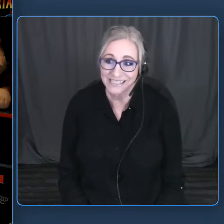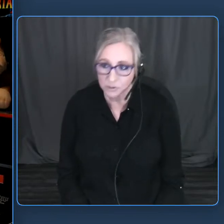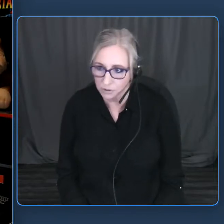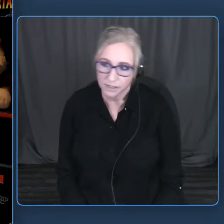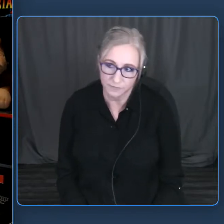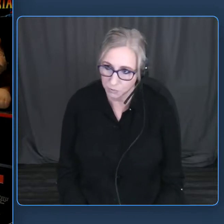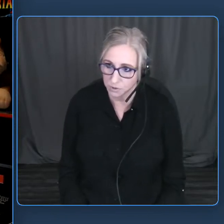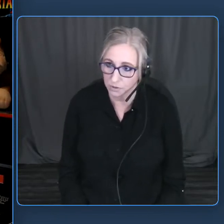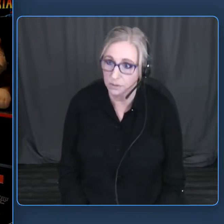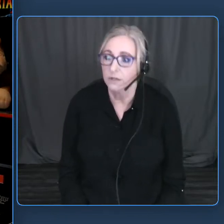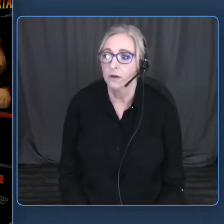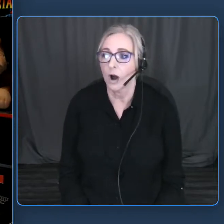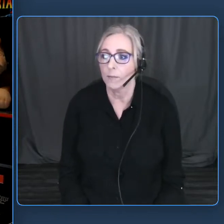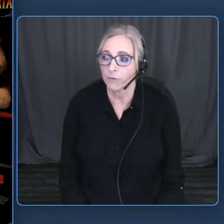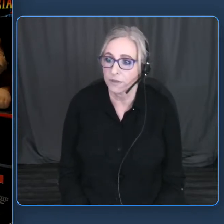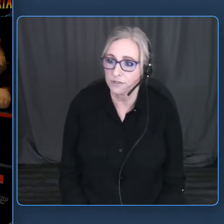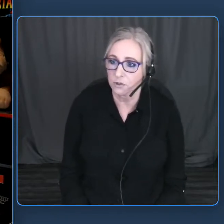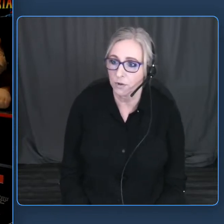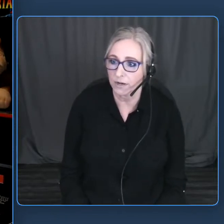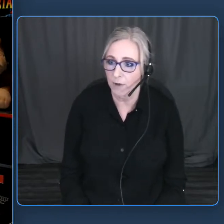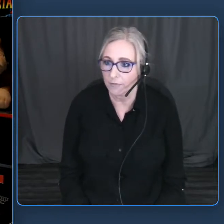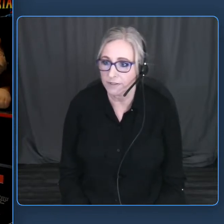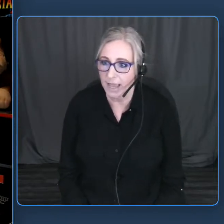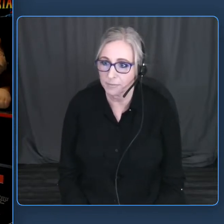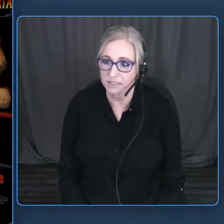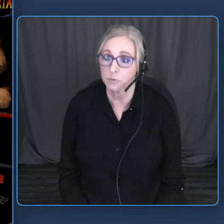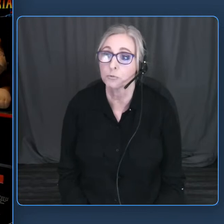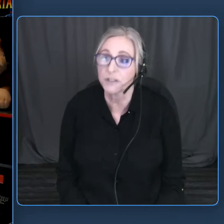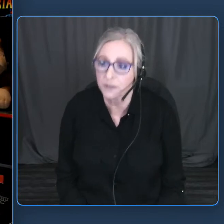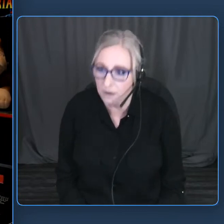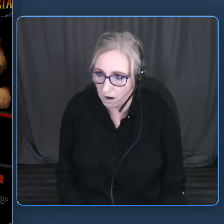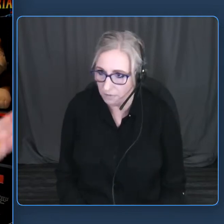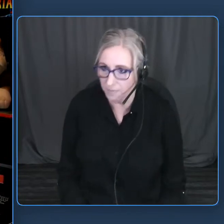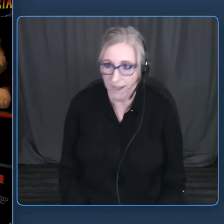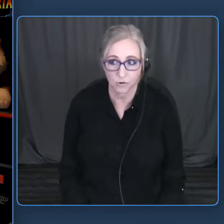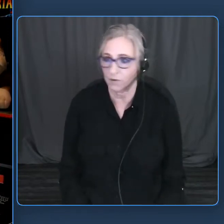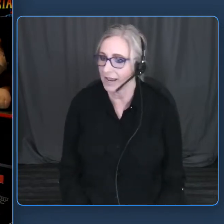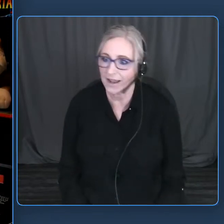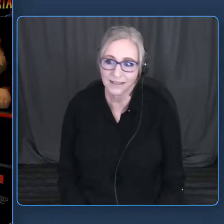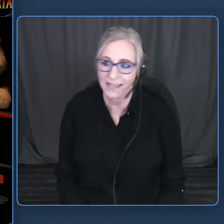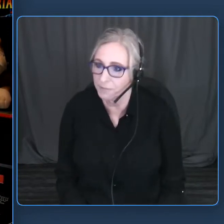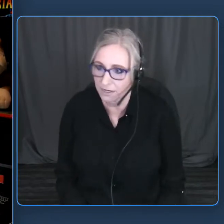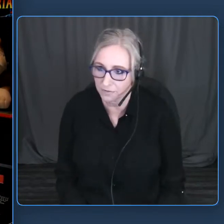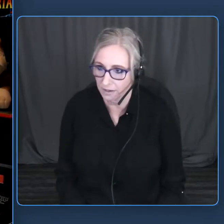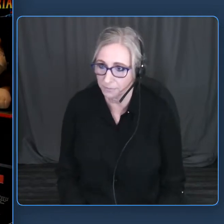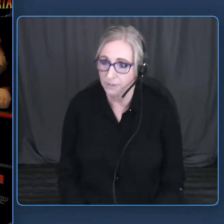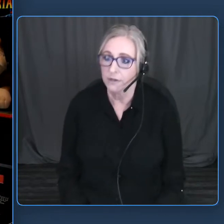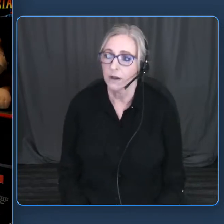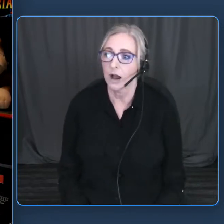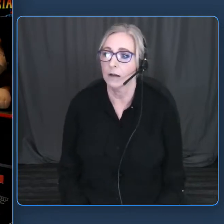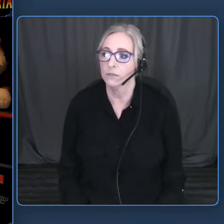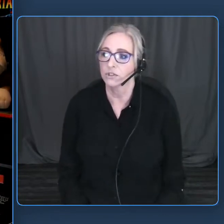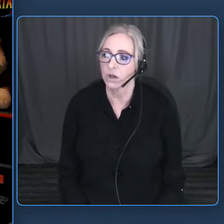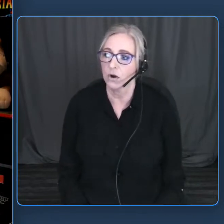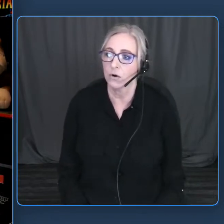cannot hear, if you will, other things that are going around that's happening, someone breathing hard in the background. AI can't pick that up.